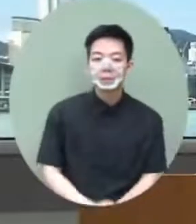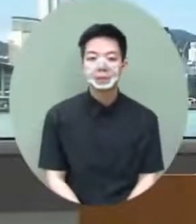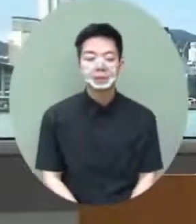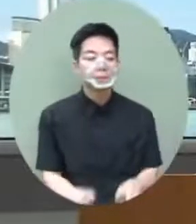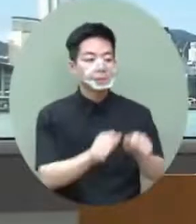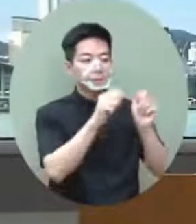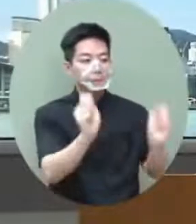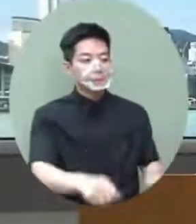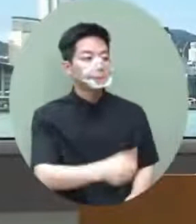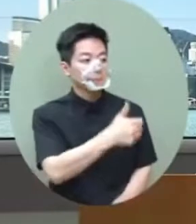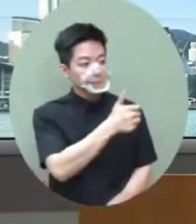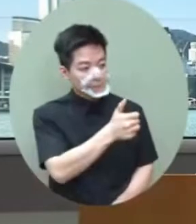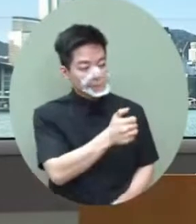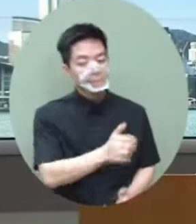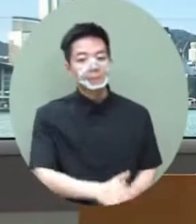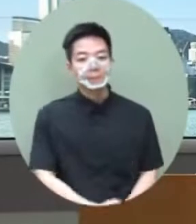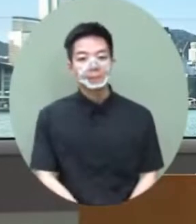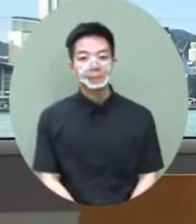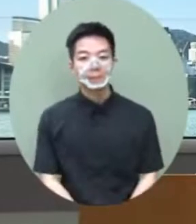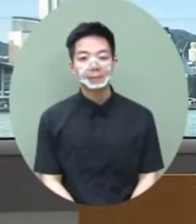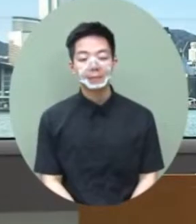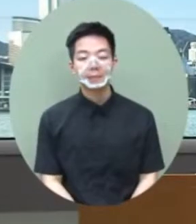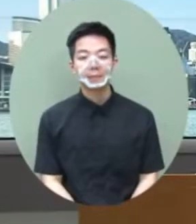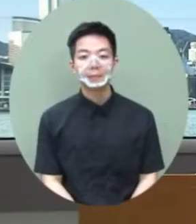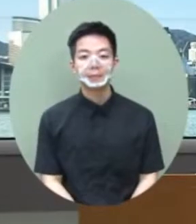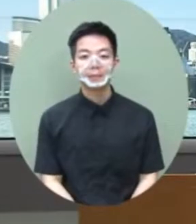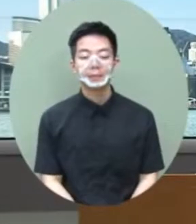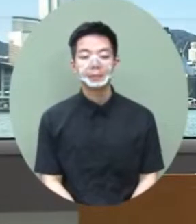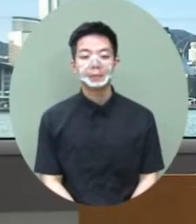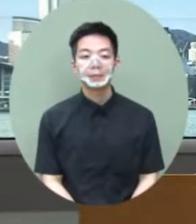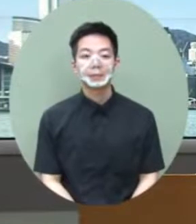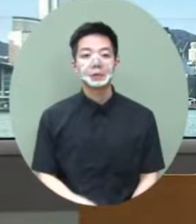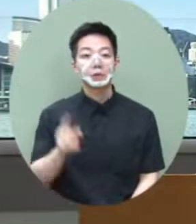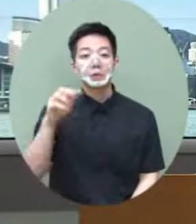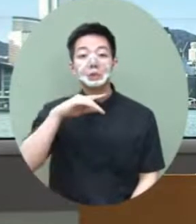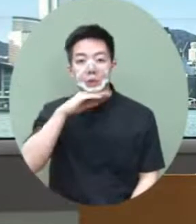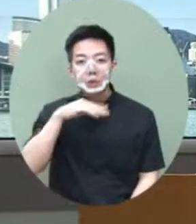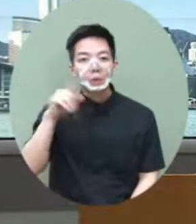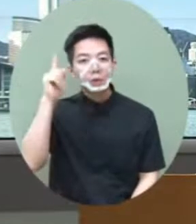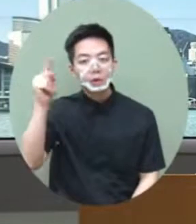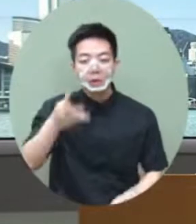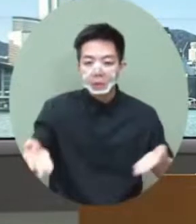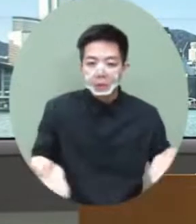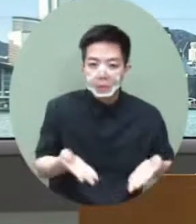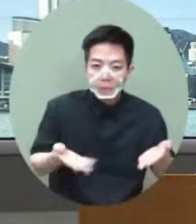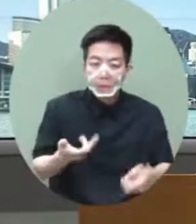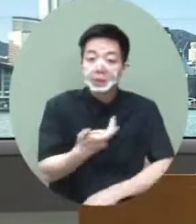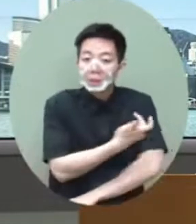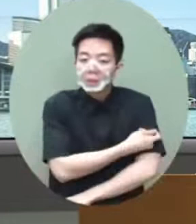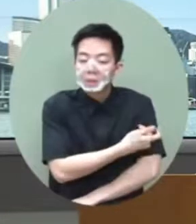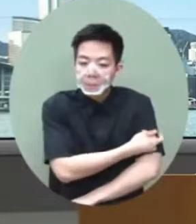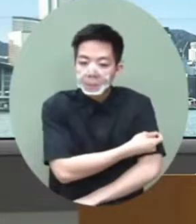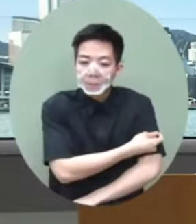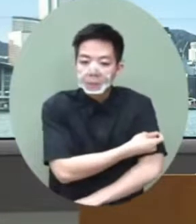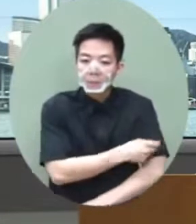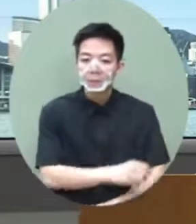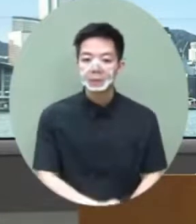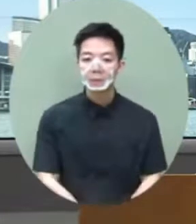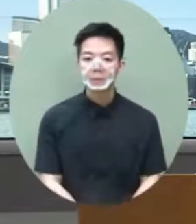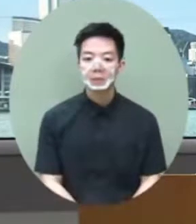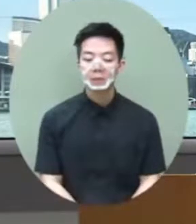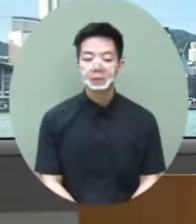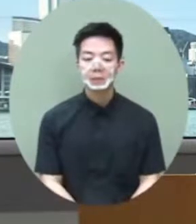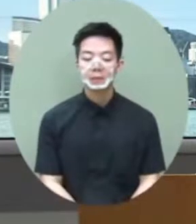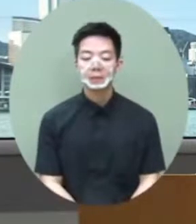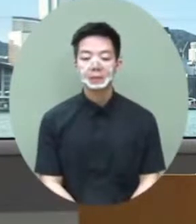To improve the vaccination rate for the Hong Kong population is always a target that the Hong Kong government